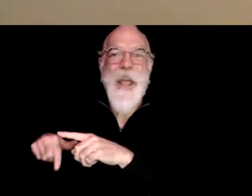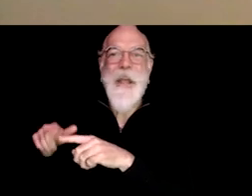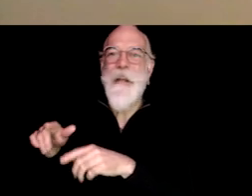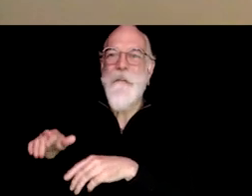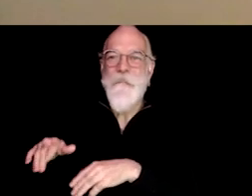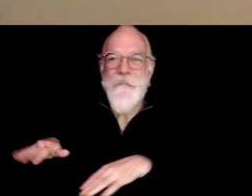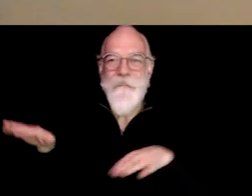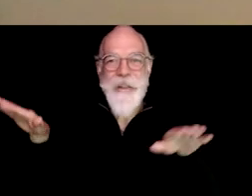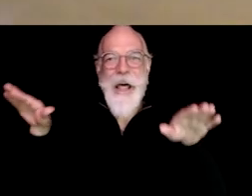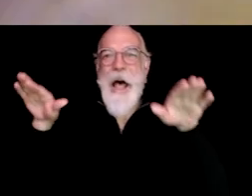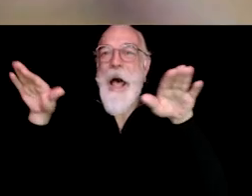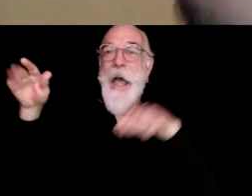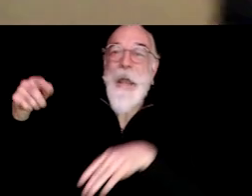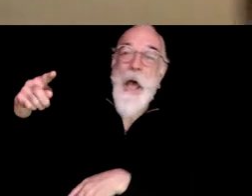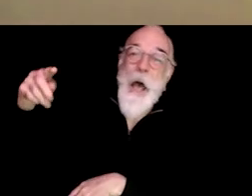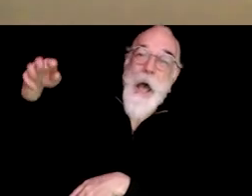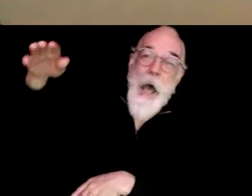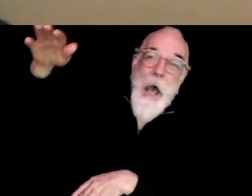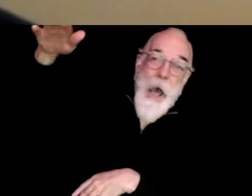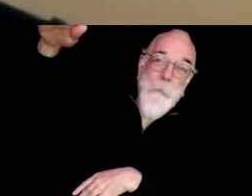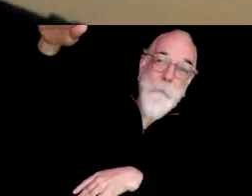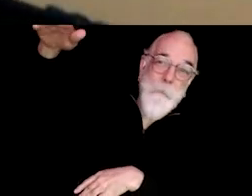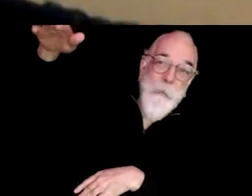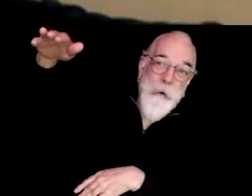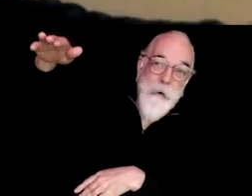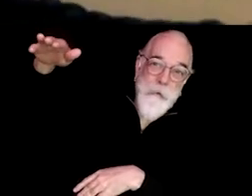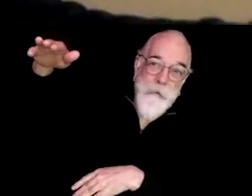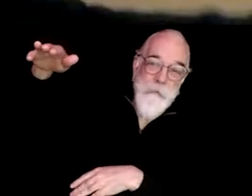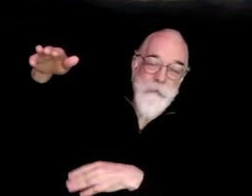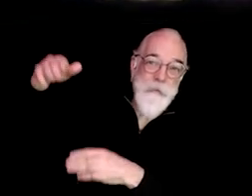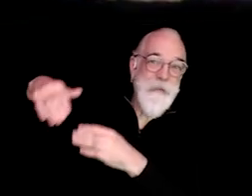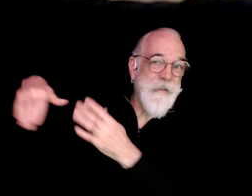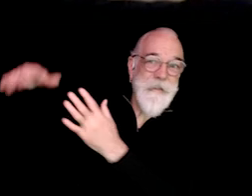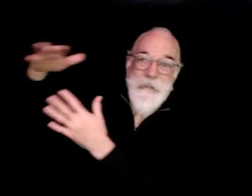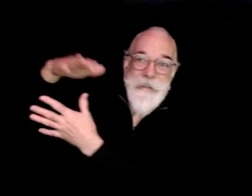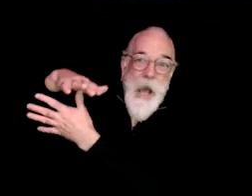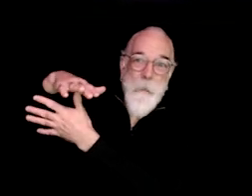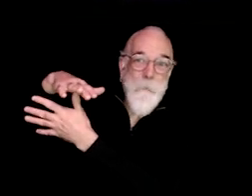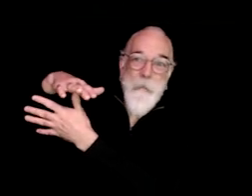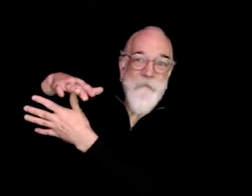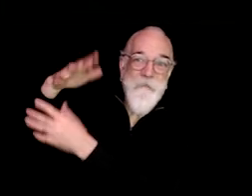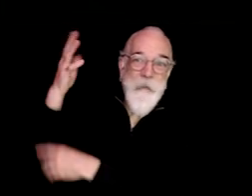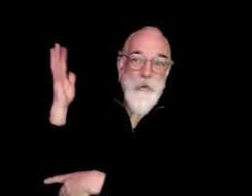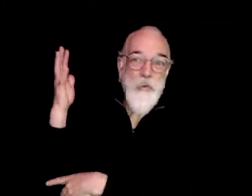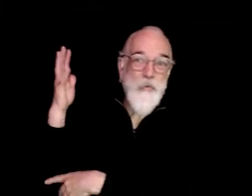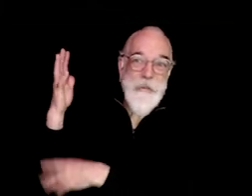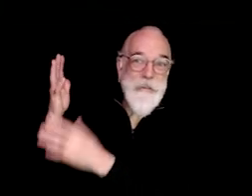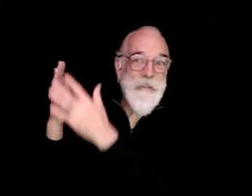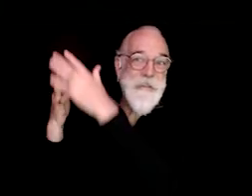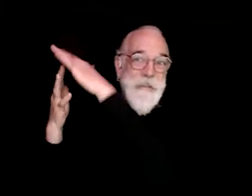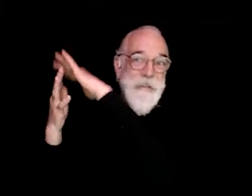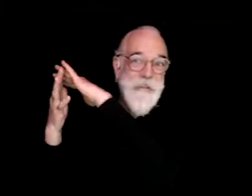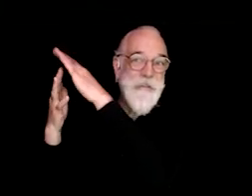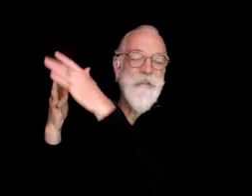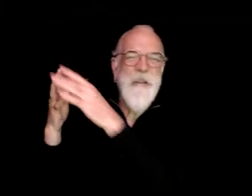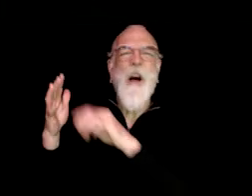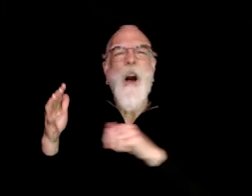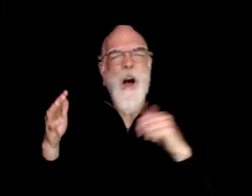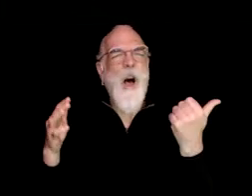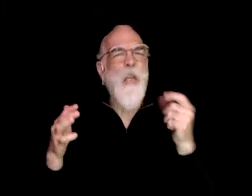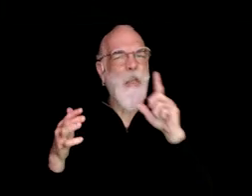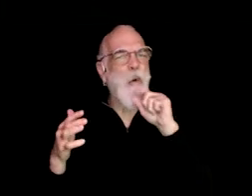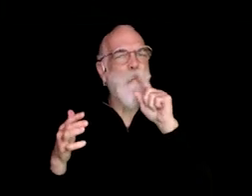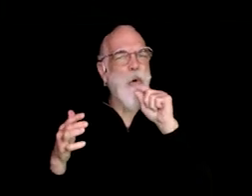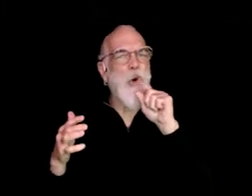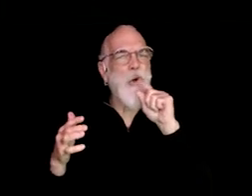could not fly up to the top branches where the